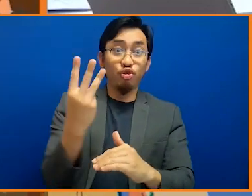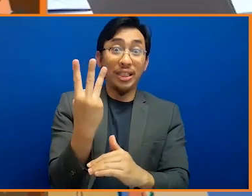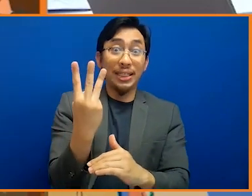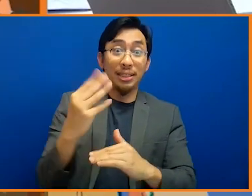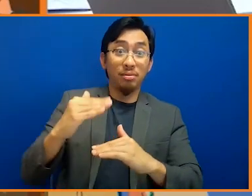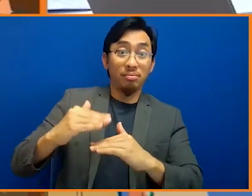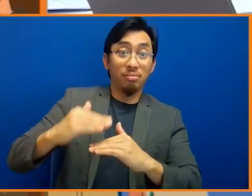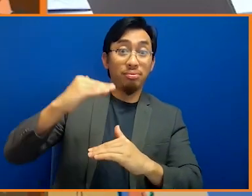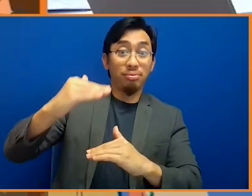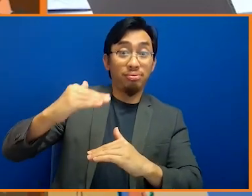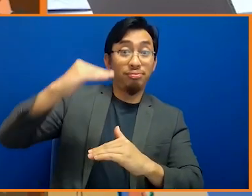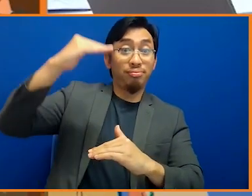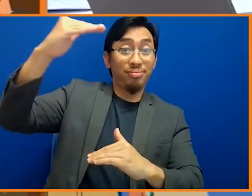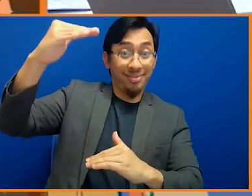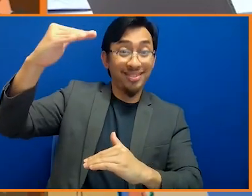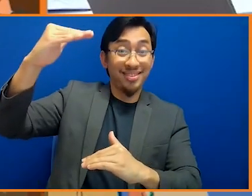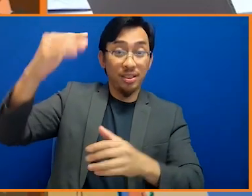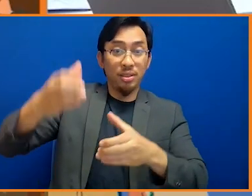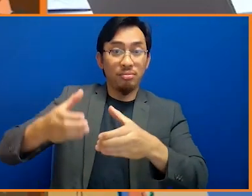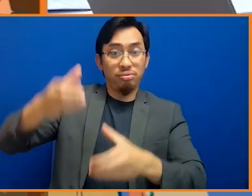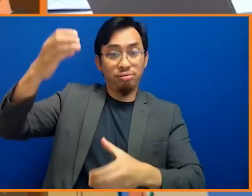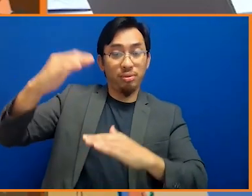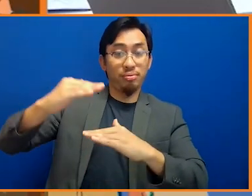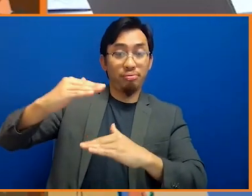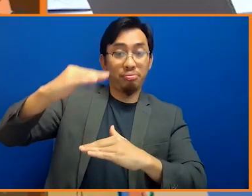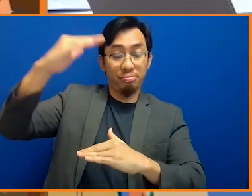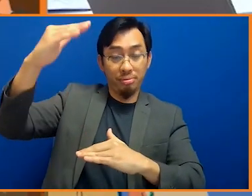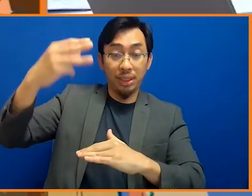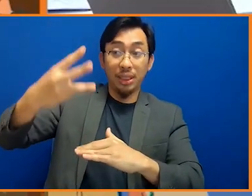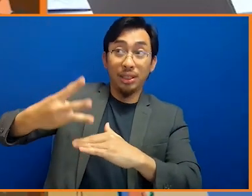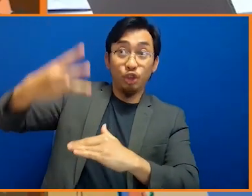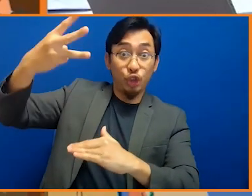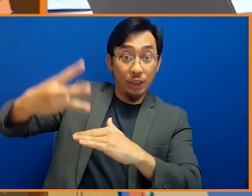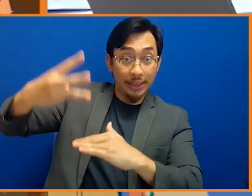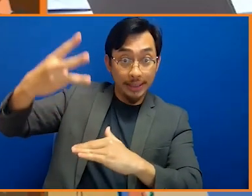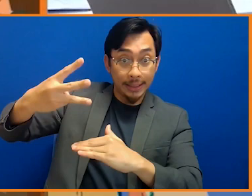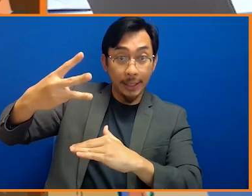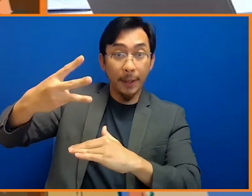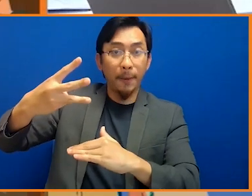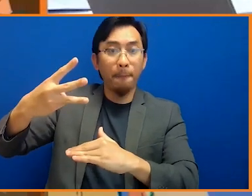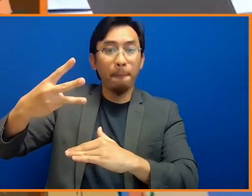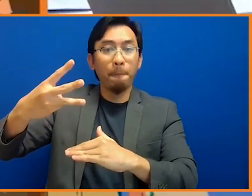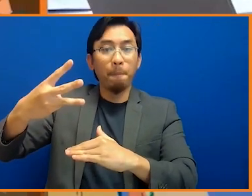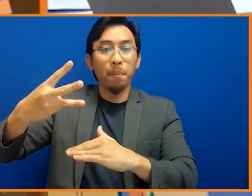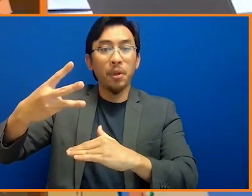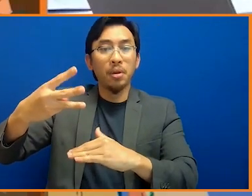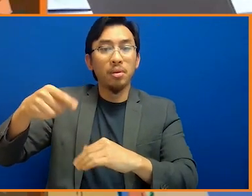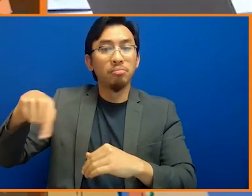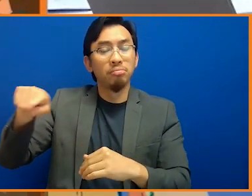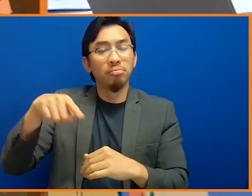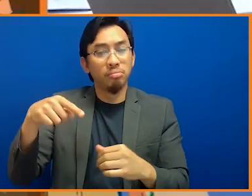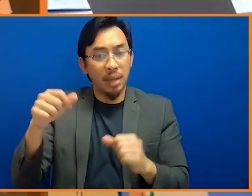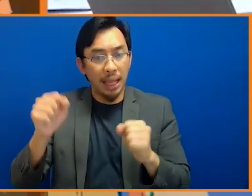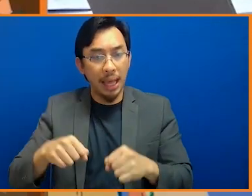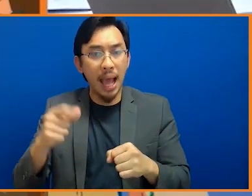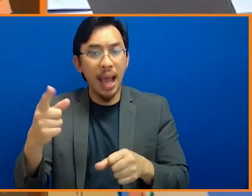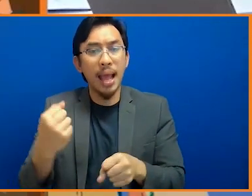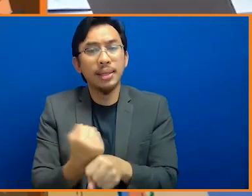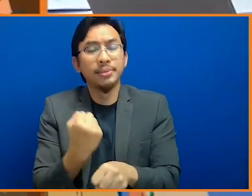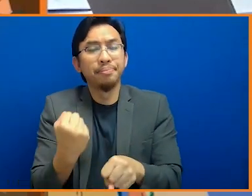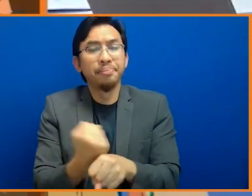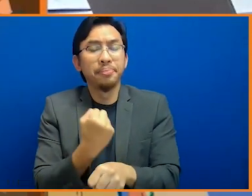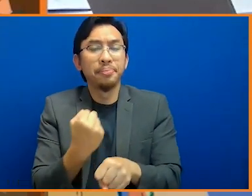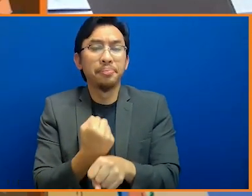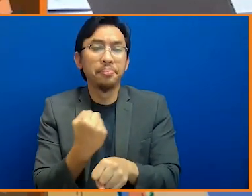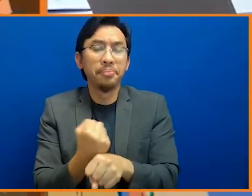istilah higher minimum 3 lantai. So a third floor. So they